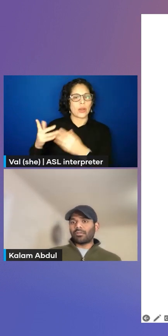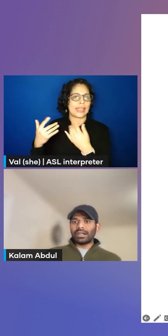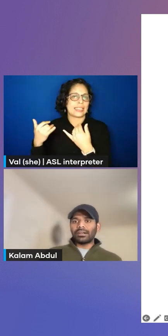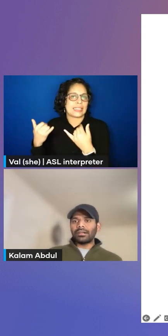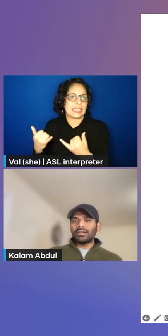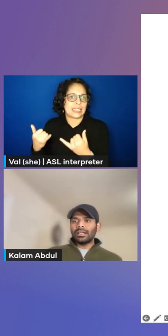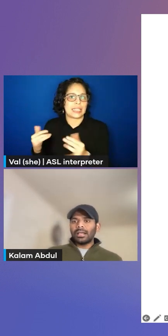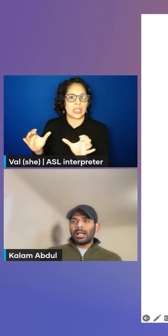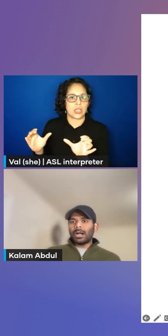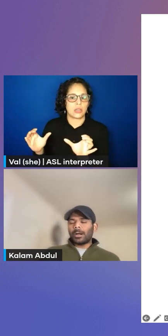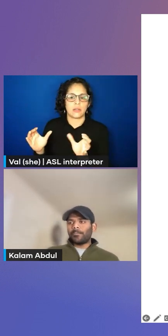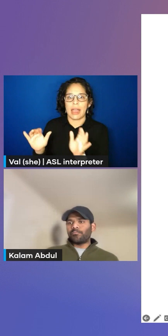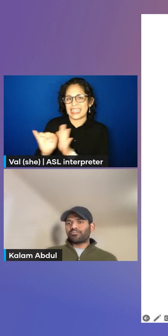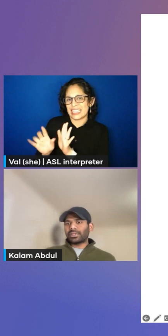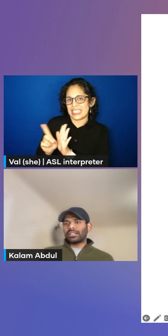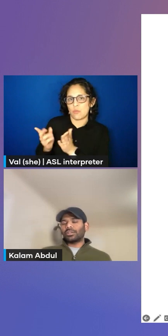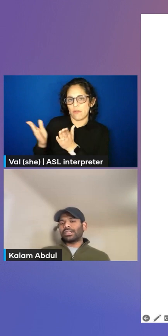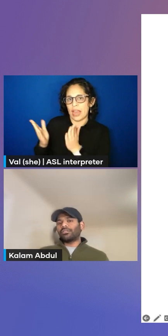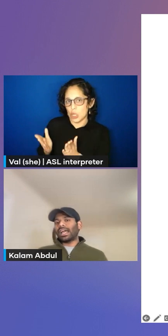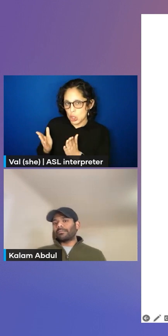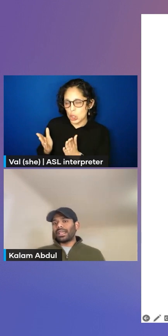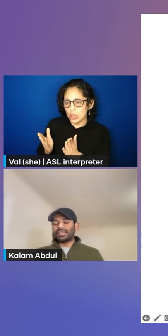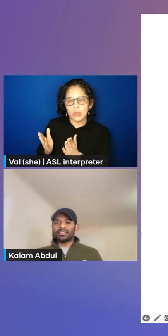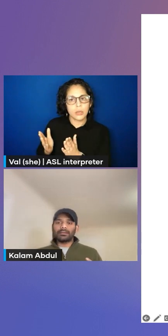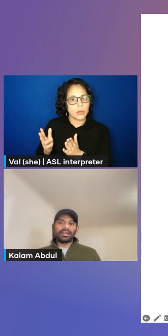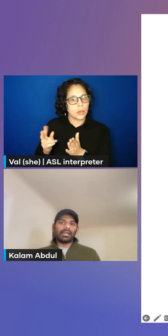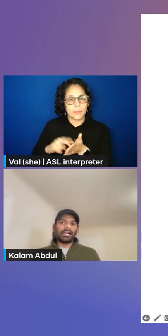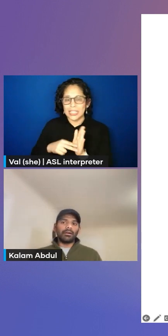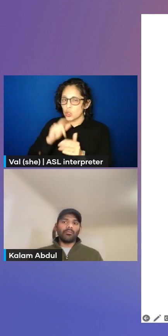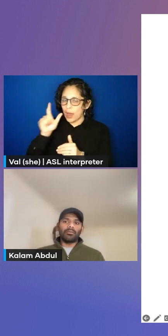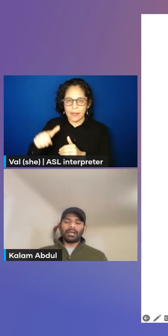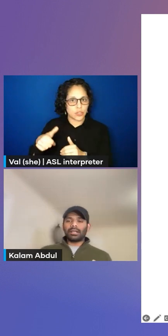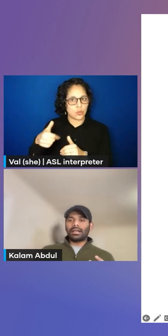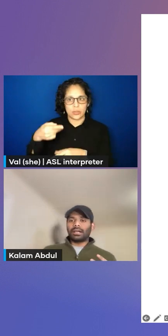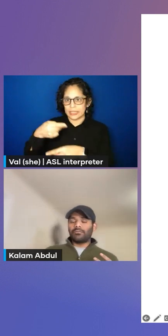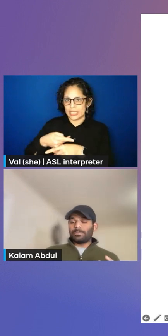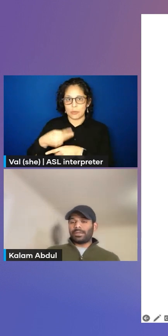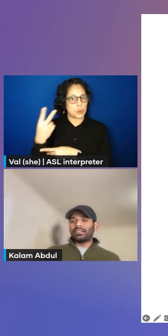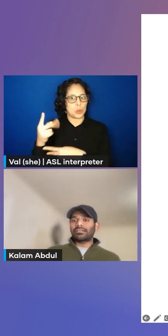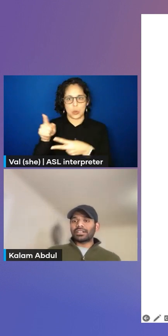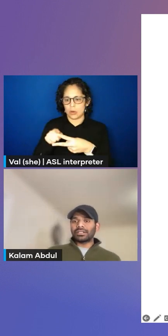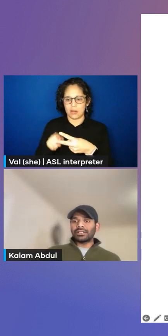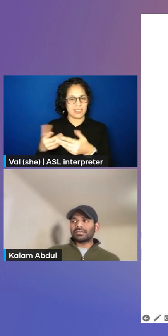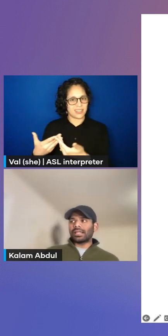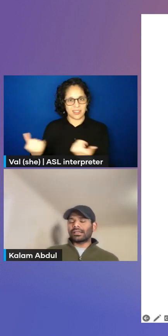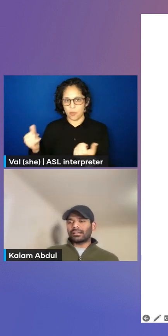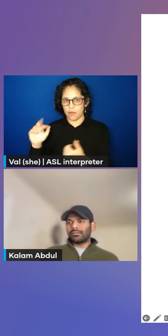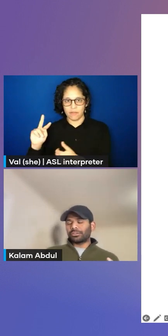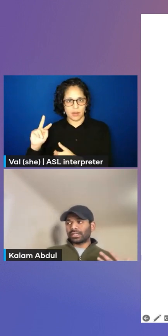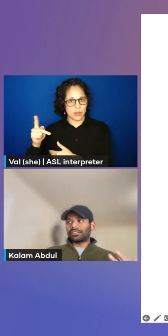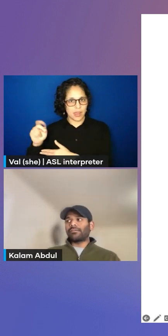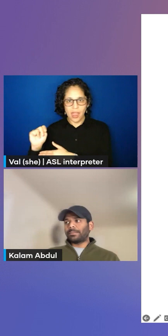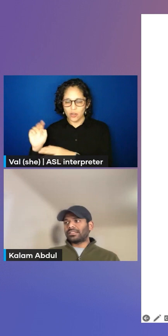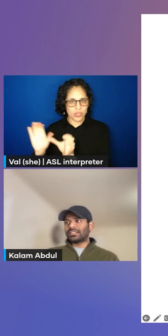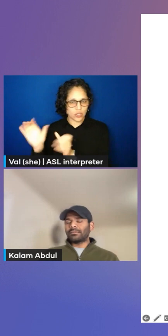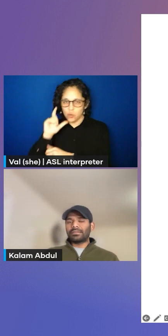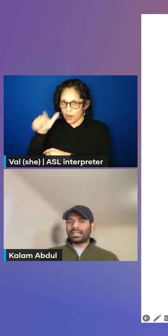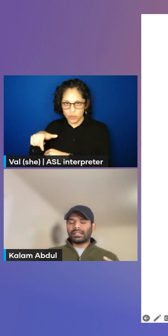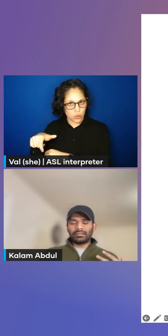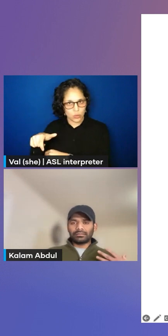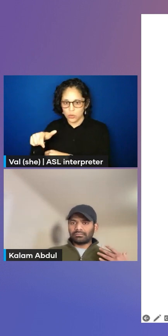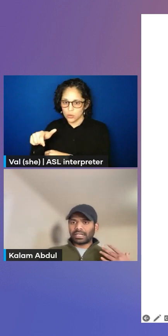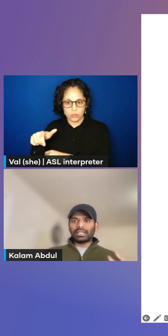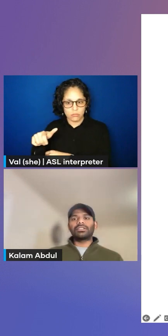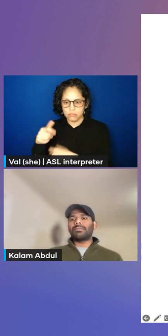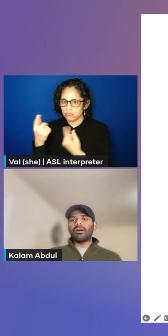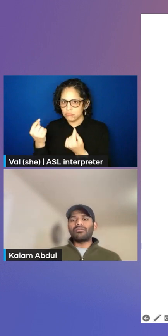identity provider. So they don't have to maintain a separate VPN credentials, like to connect to the VPN system. They